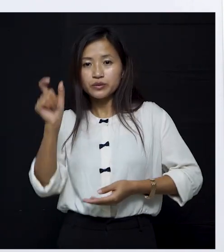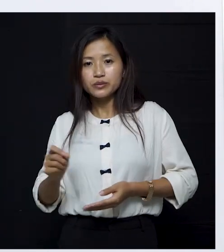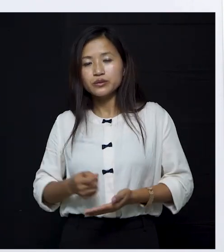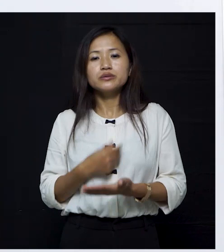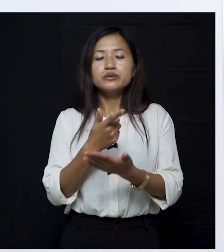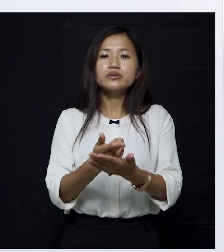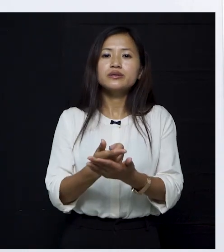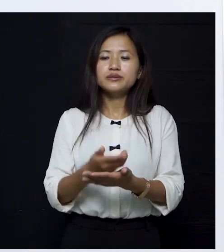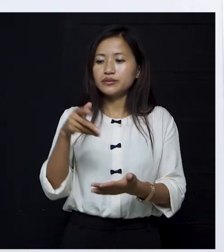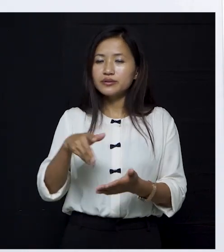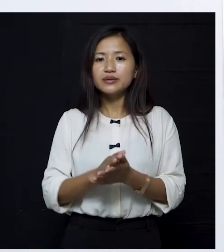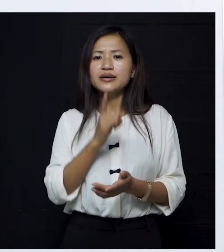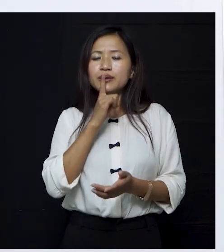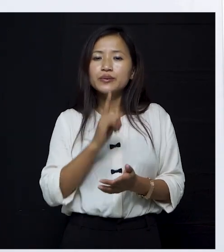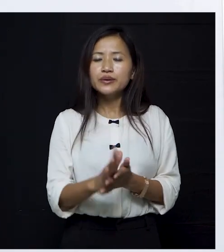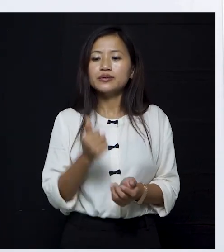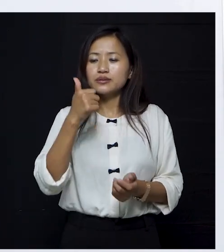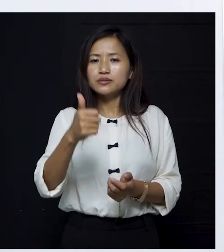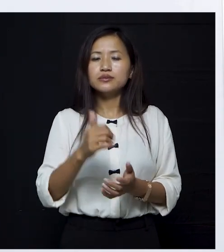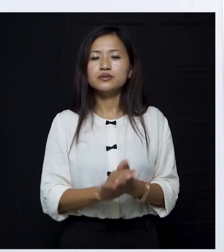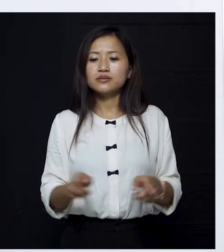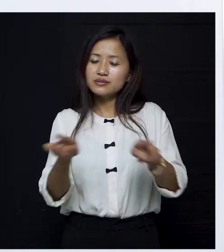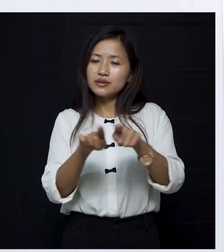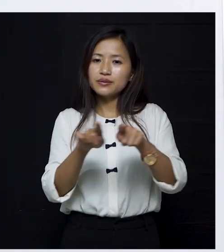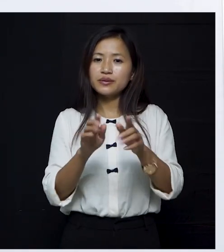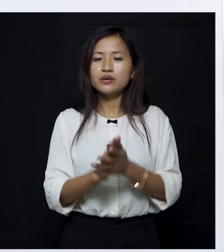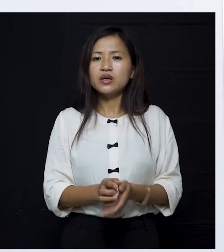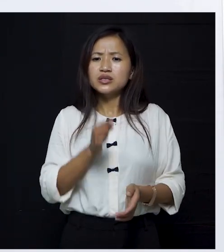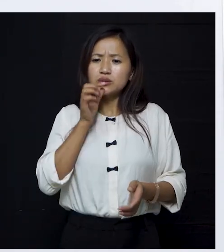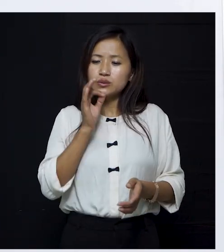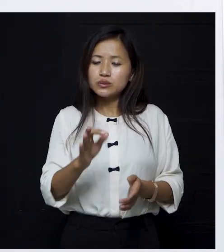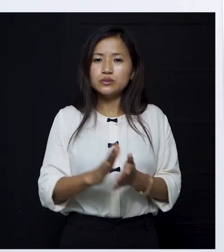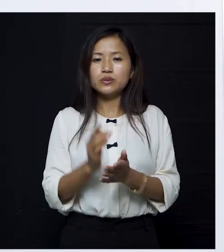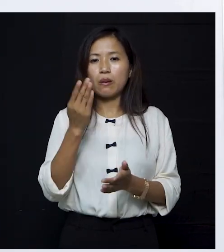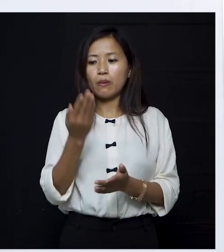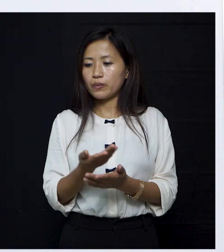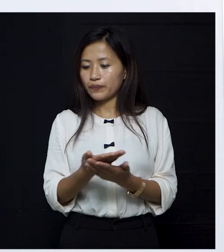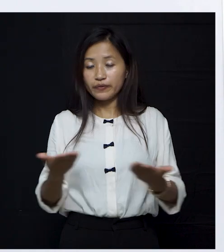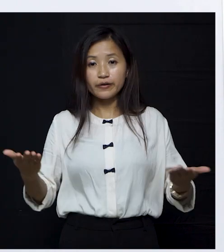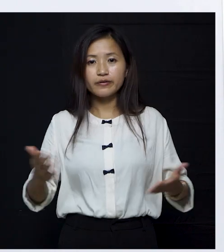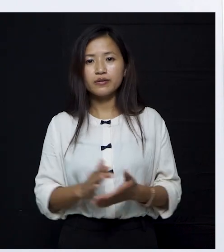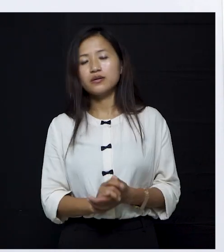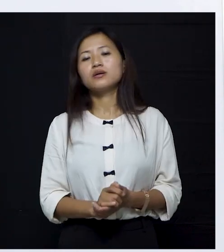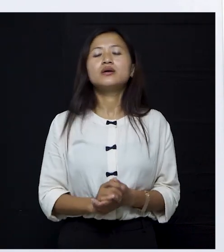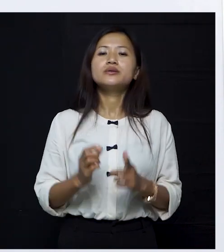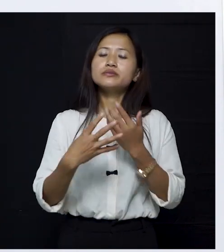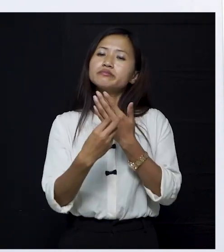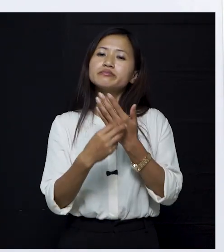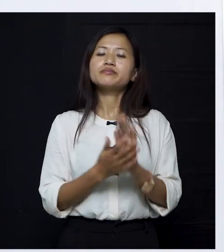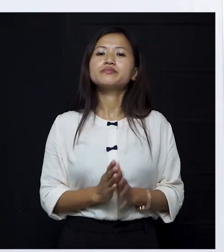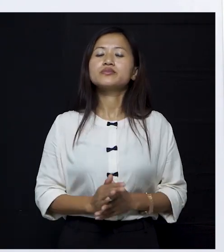the price of the real goods, the same as the real one, okay? So that is what we meant by